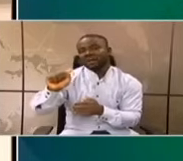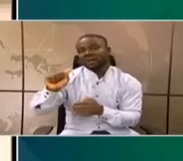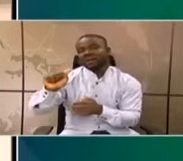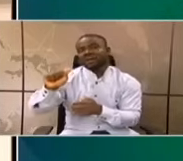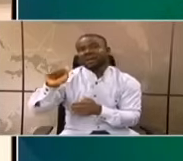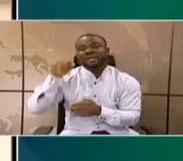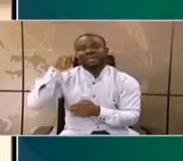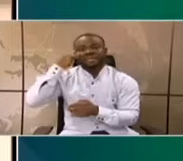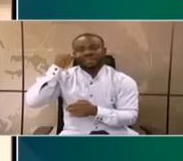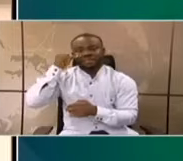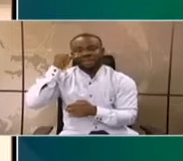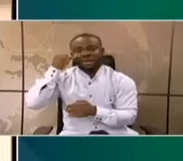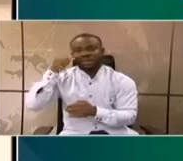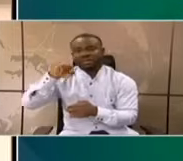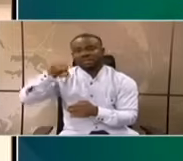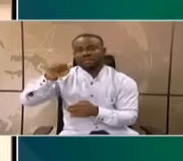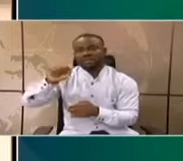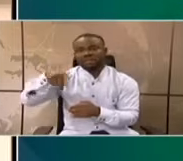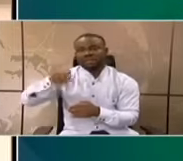Japan.